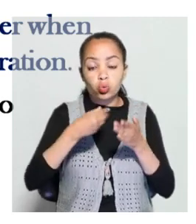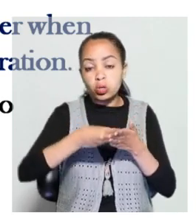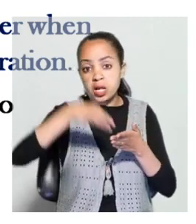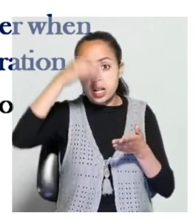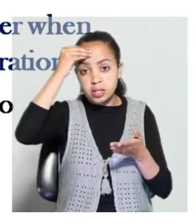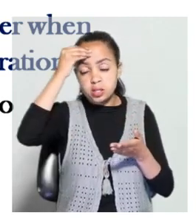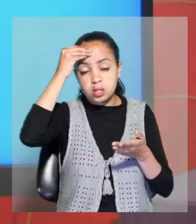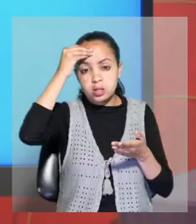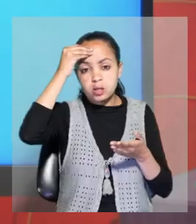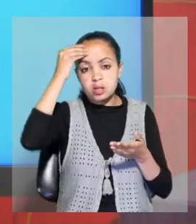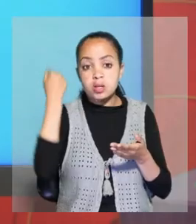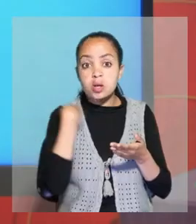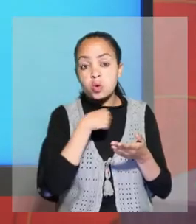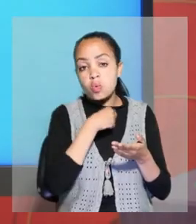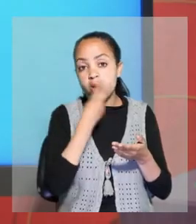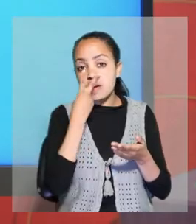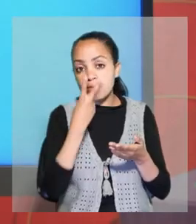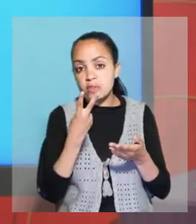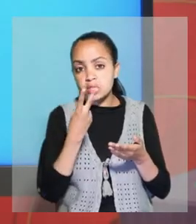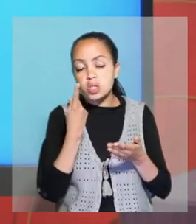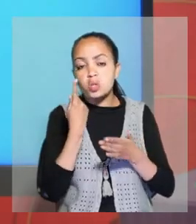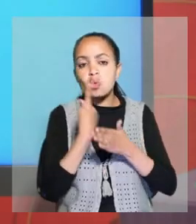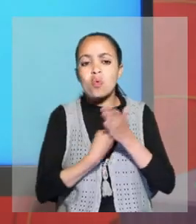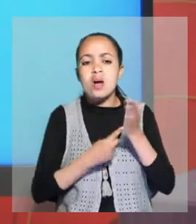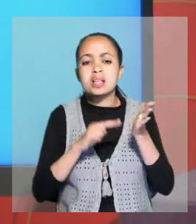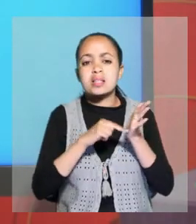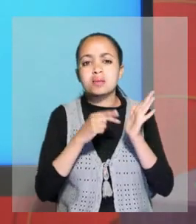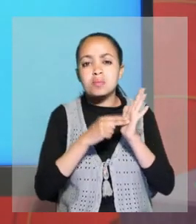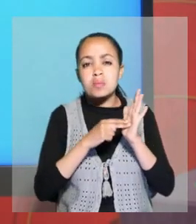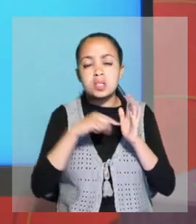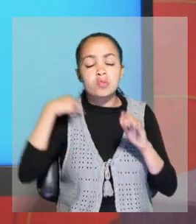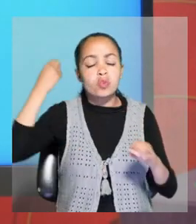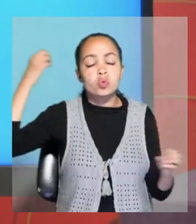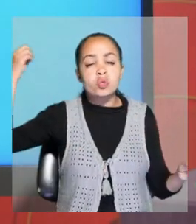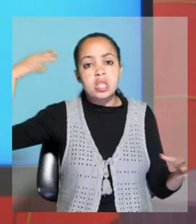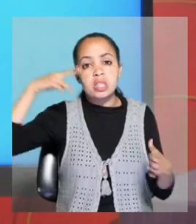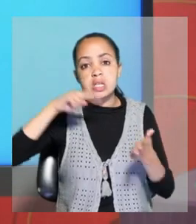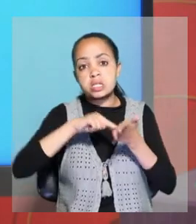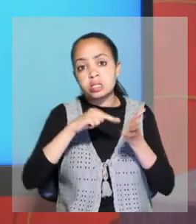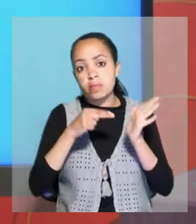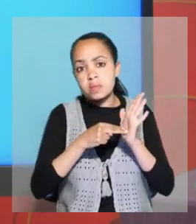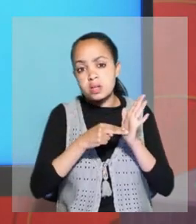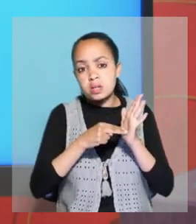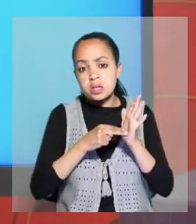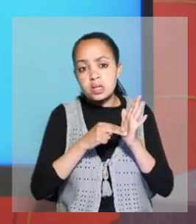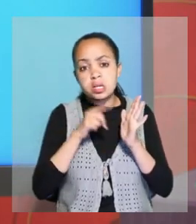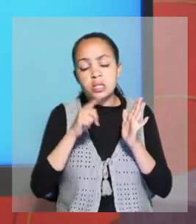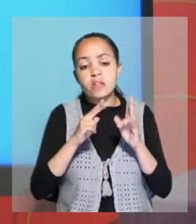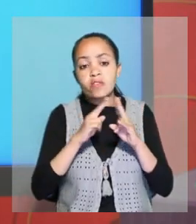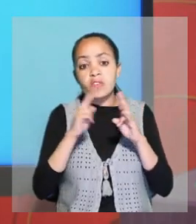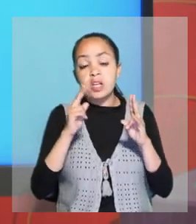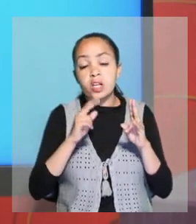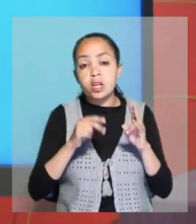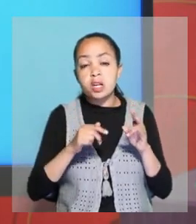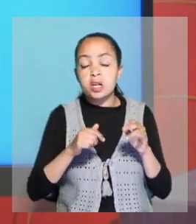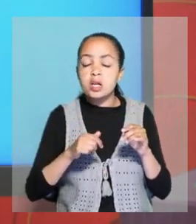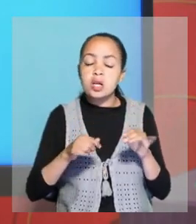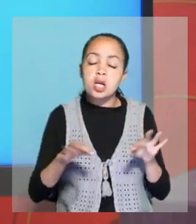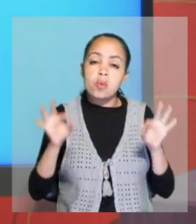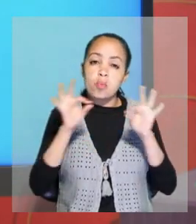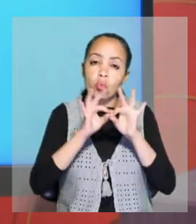lesson, we have seen what the bio-means photosynthesis to mean, as it is very important process